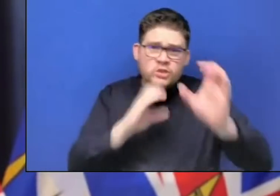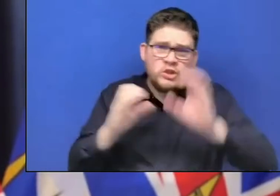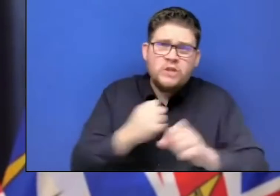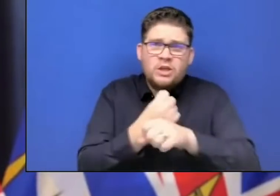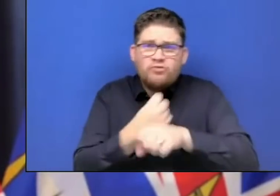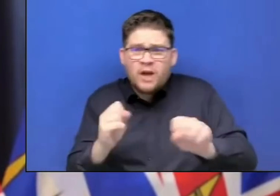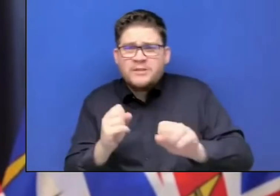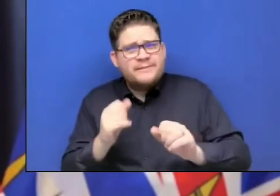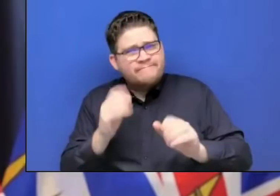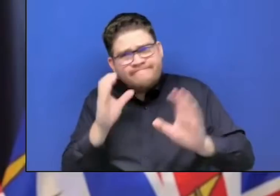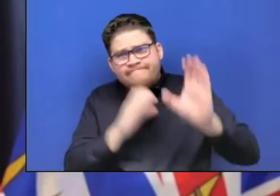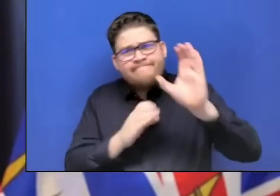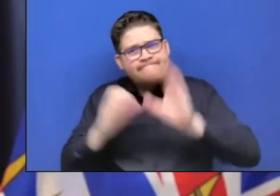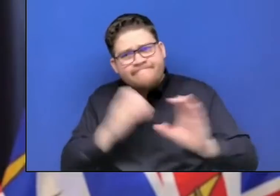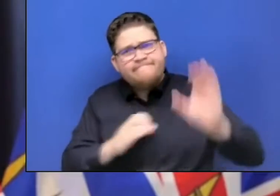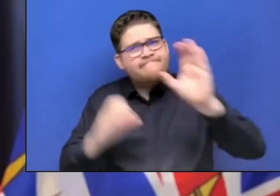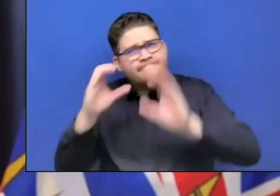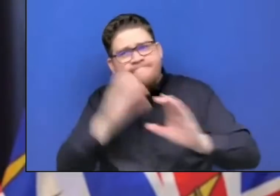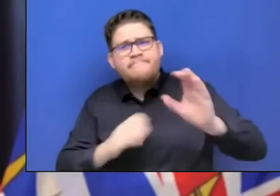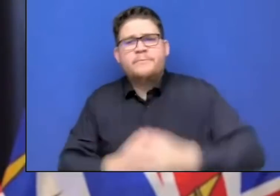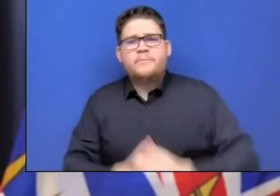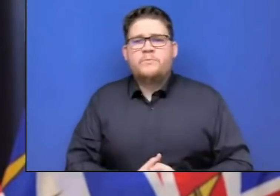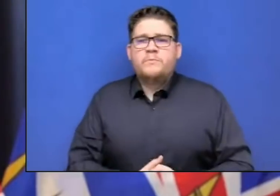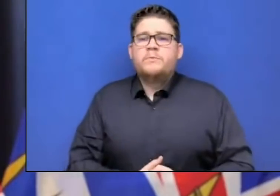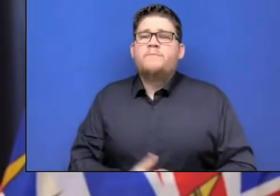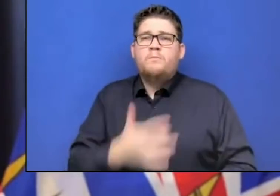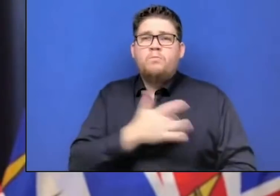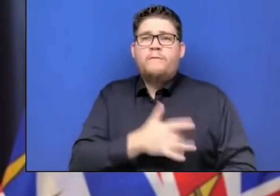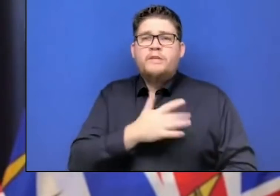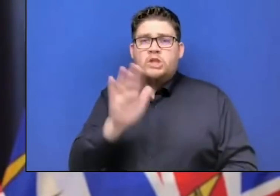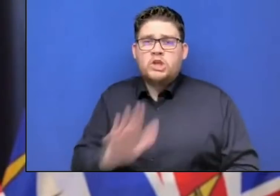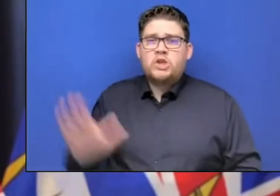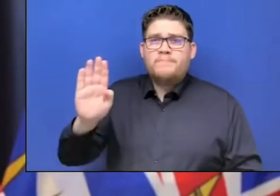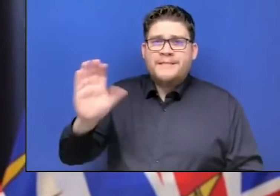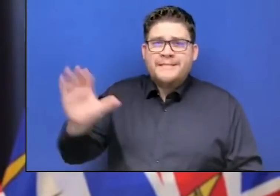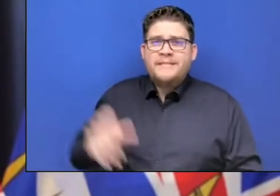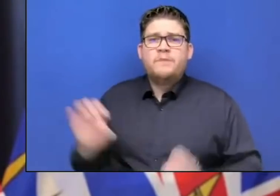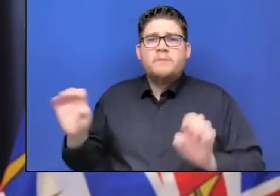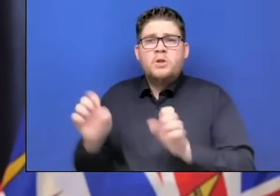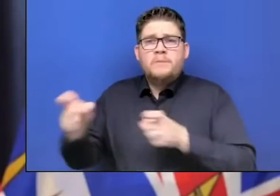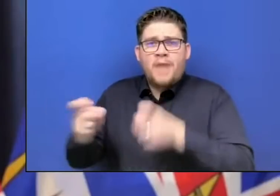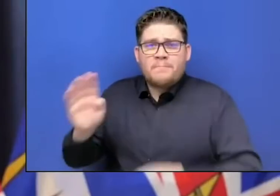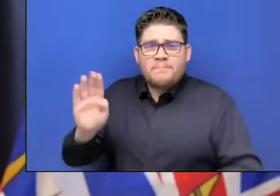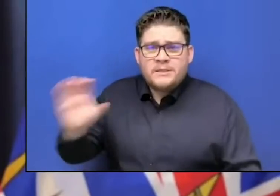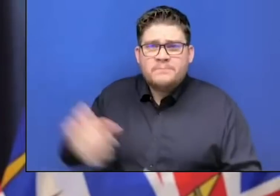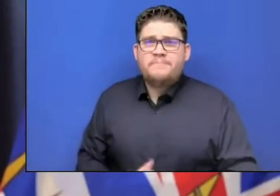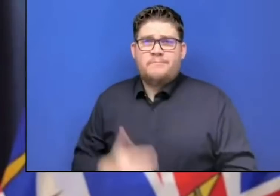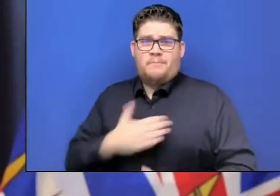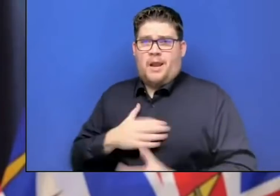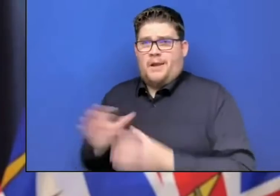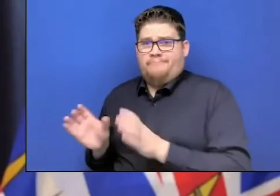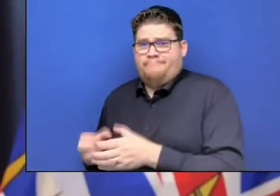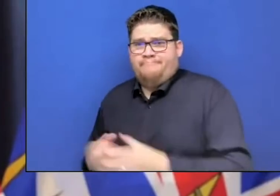to keep people safe. Provincial staff from both the Emergency Management BC, the Ministry of Transportation and Infrastructure, and our road maintenance contractors